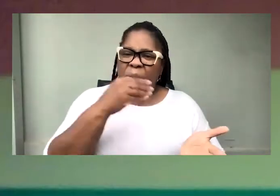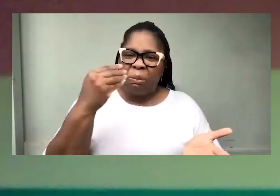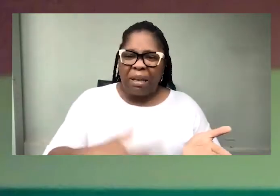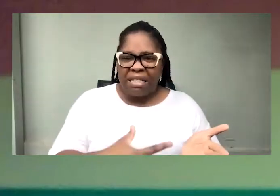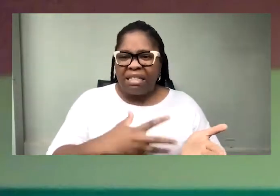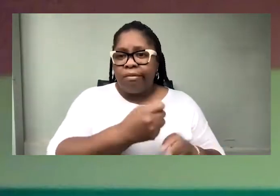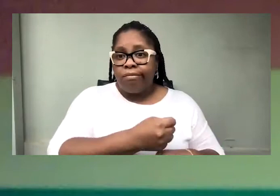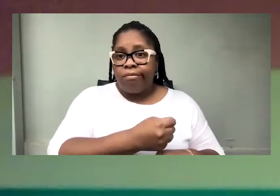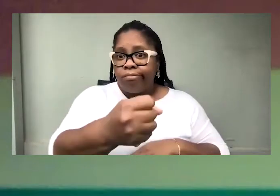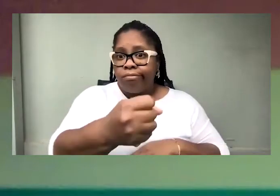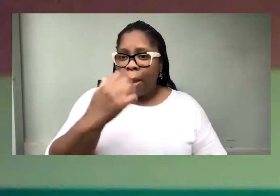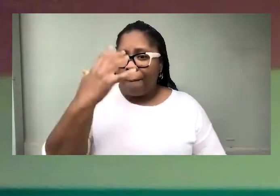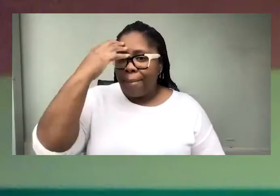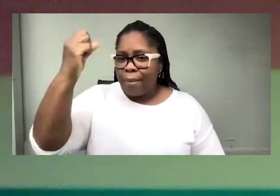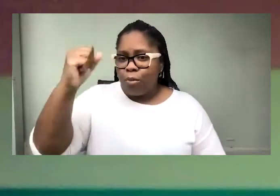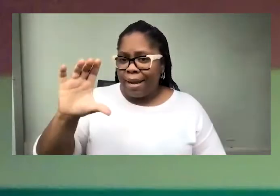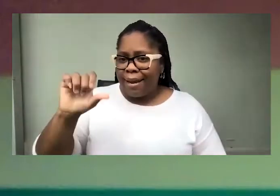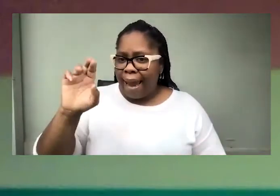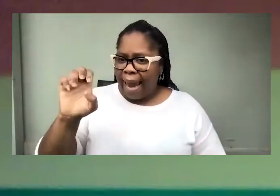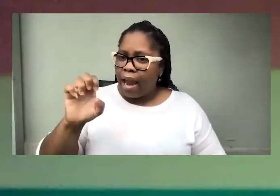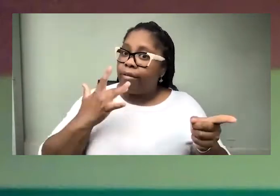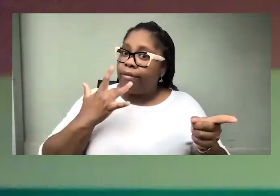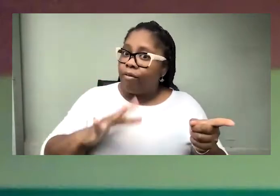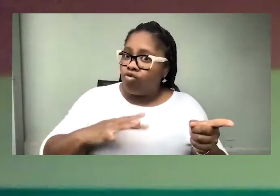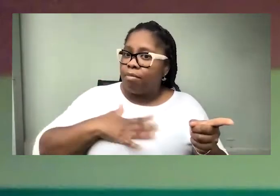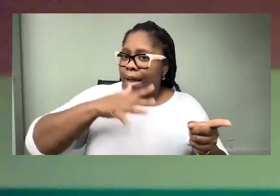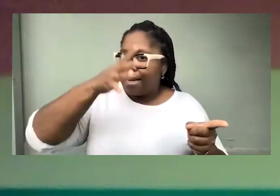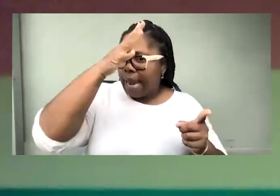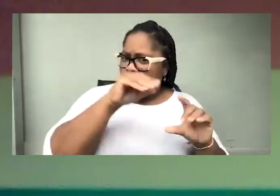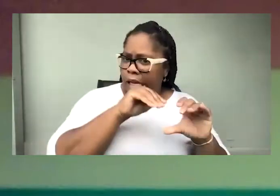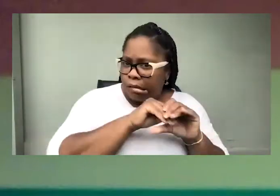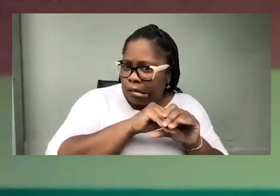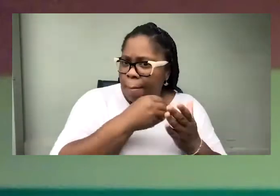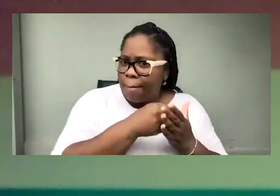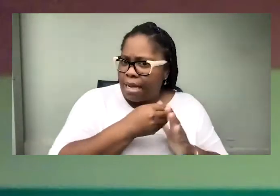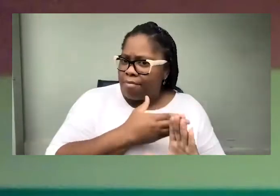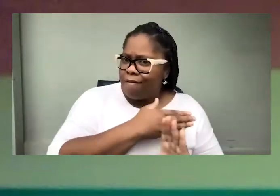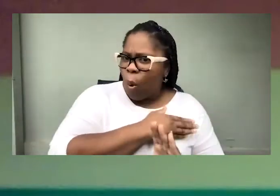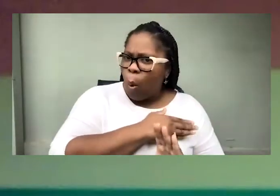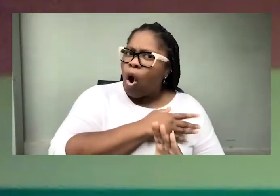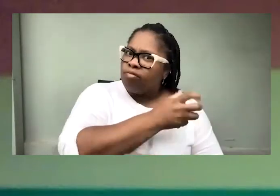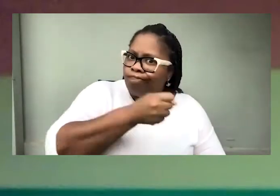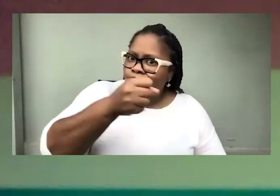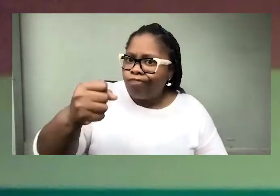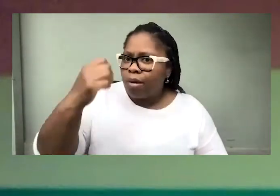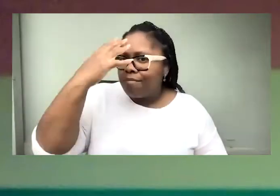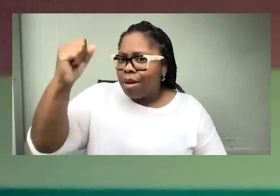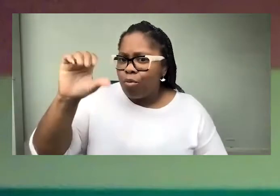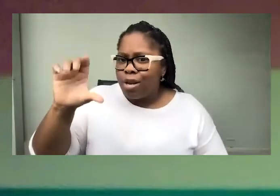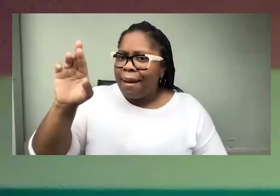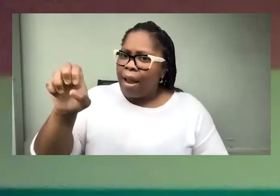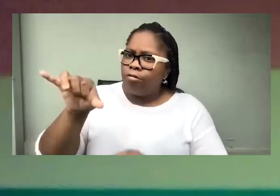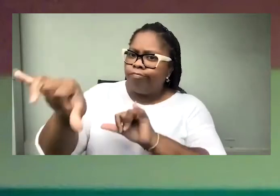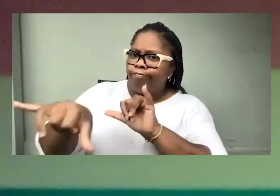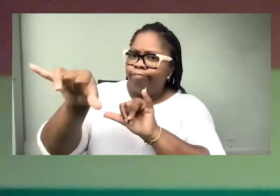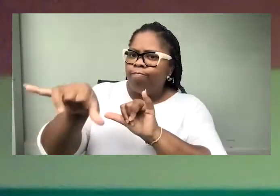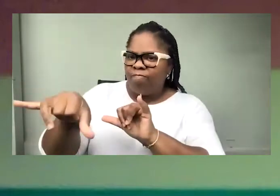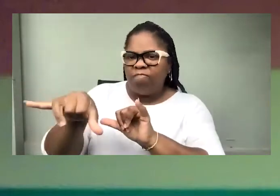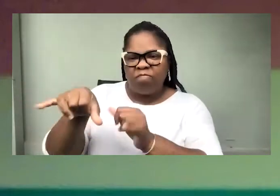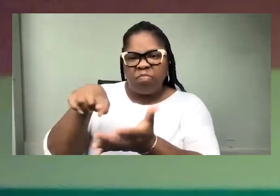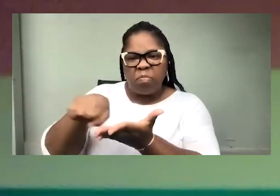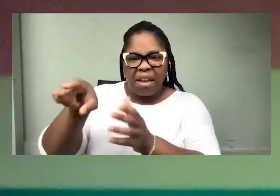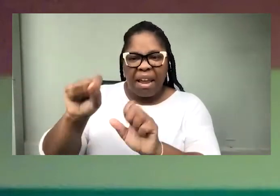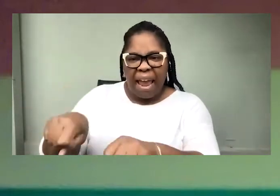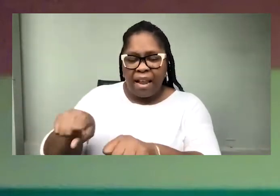care, and fortunately he had some money put away, so he was able to stay in that. So for me in the future, the issue is going to a place that's